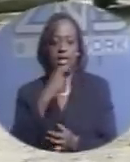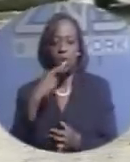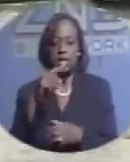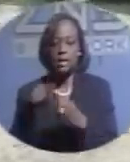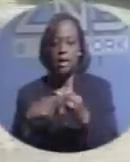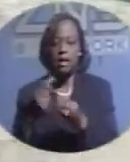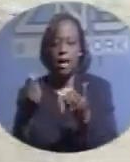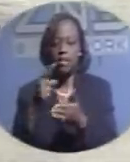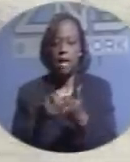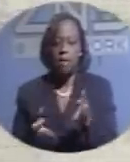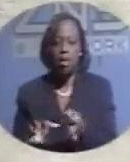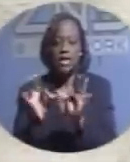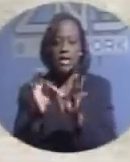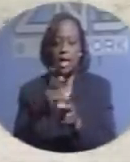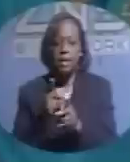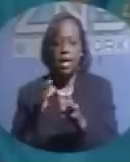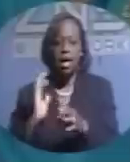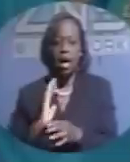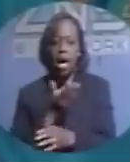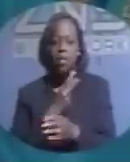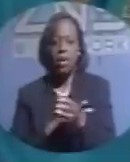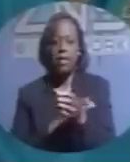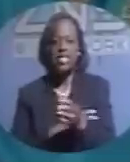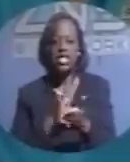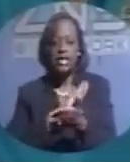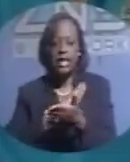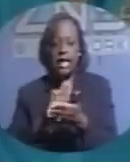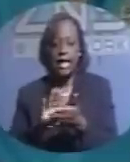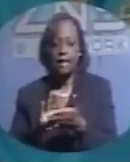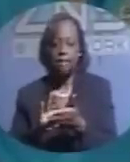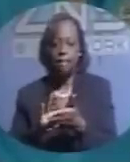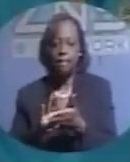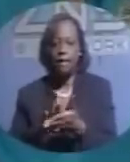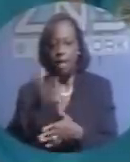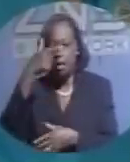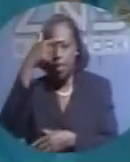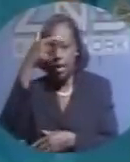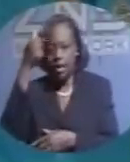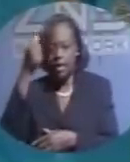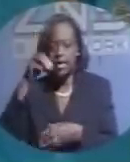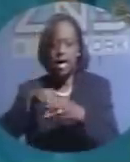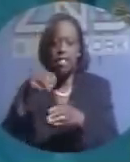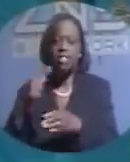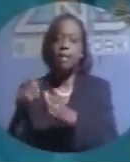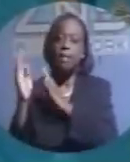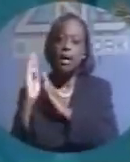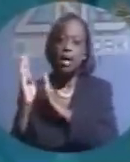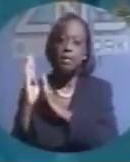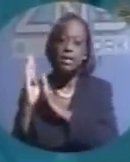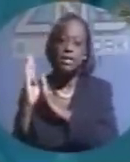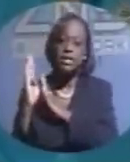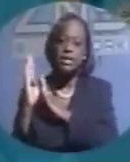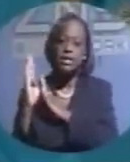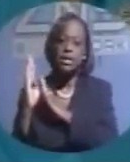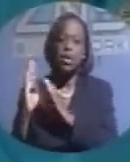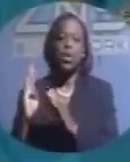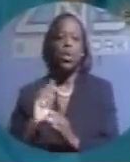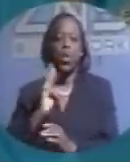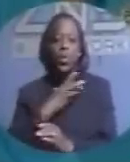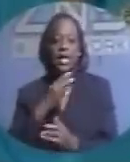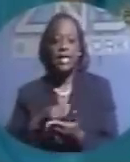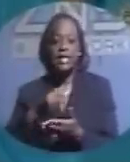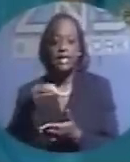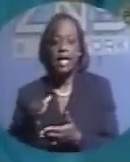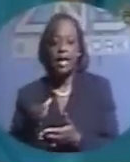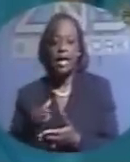clean. The reason why we need to keep our beaches clean is because in the Bahamas, mostly, we sell our tourism product,